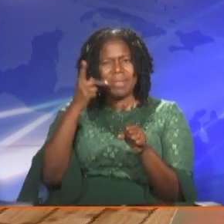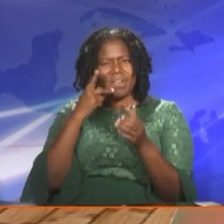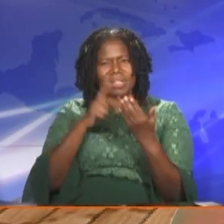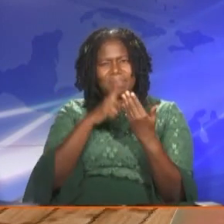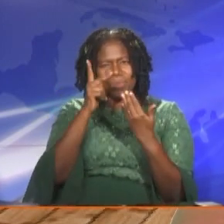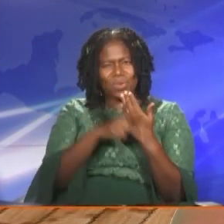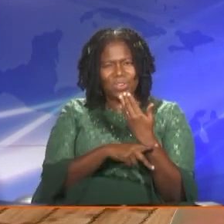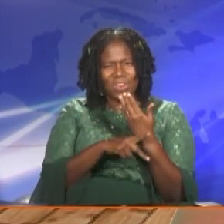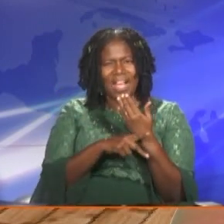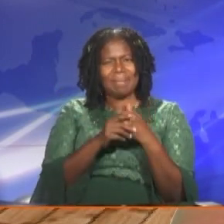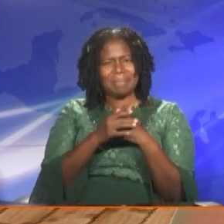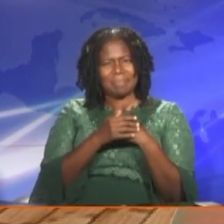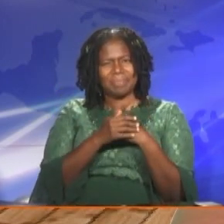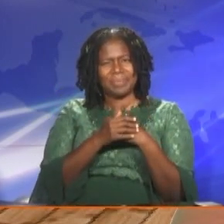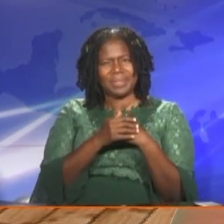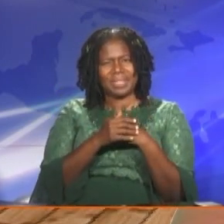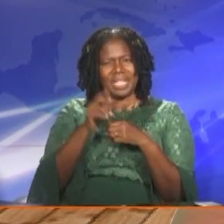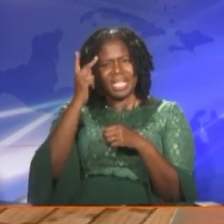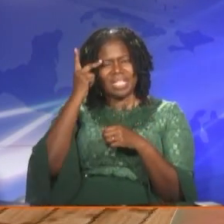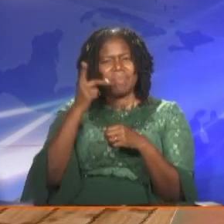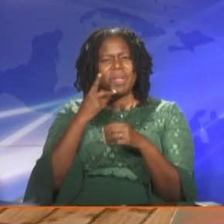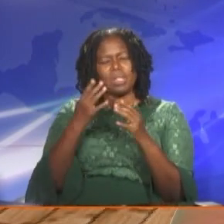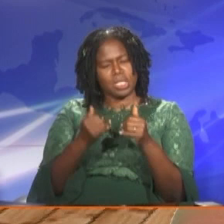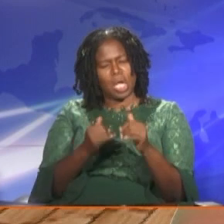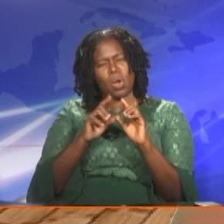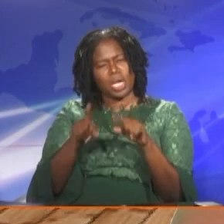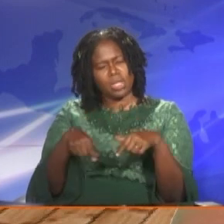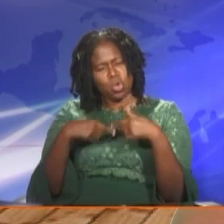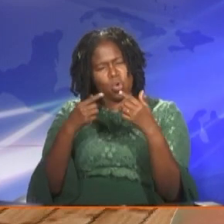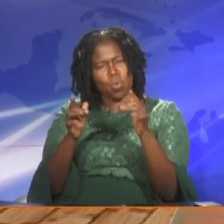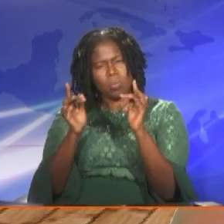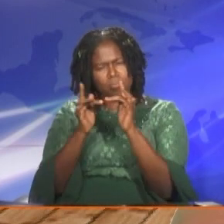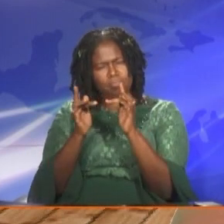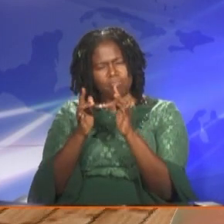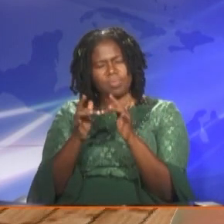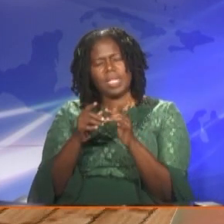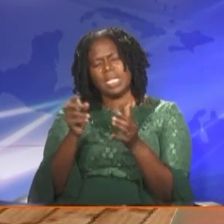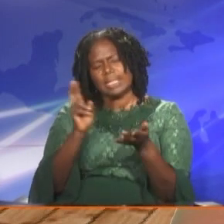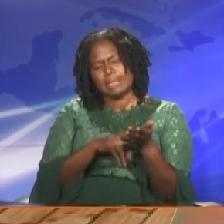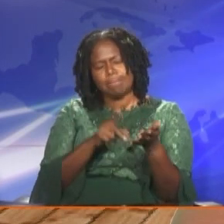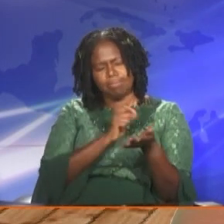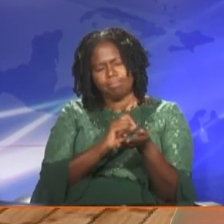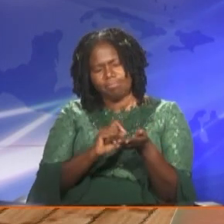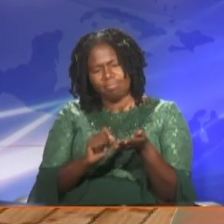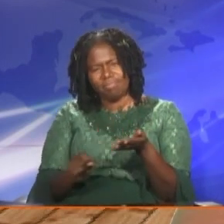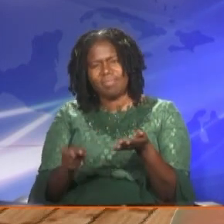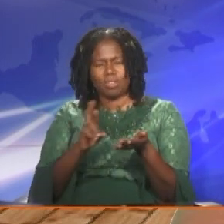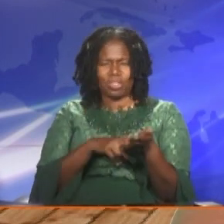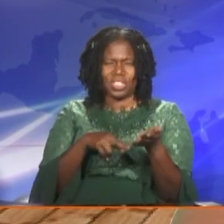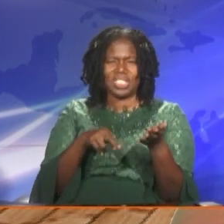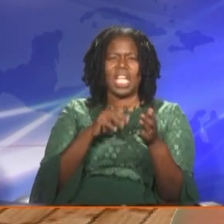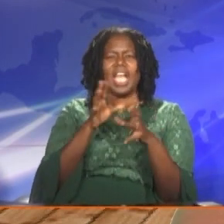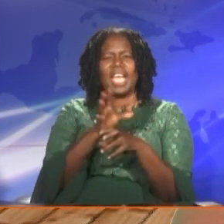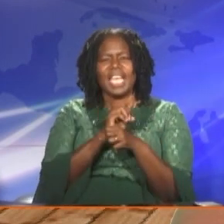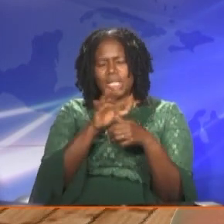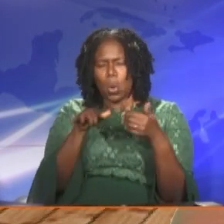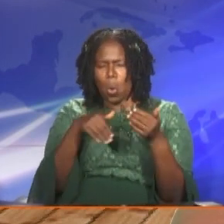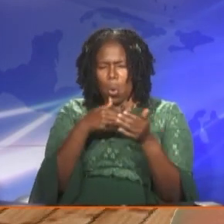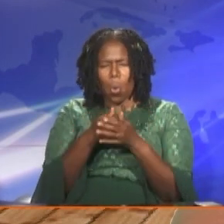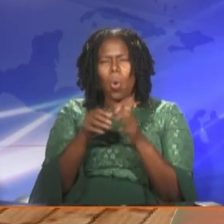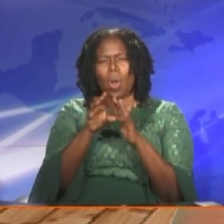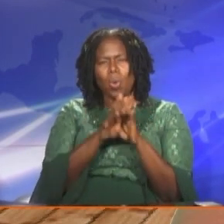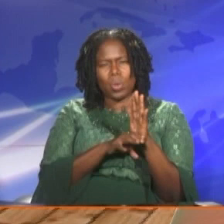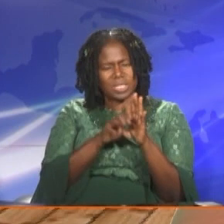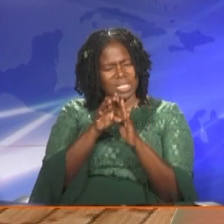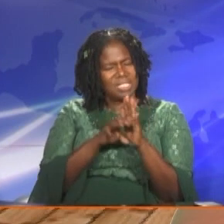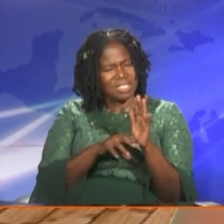week gone, right? It was, so parents could log on to that and sign up to get all the courses that we are running. We